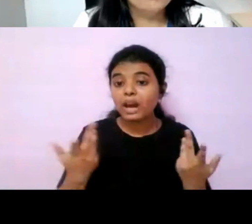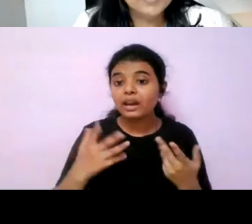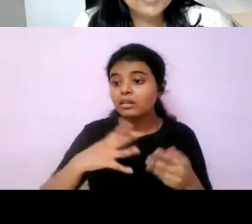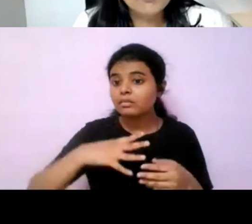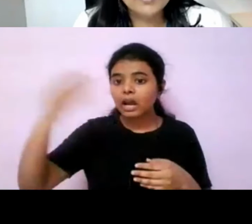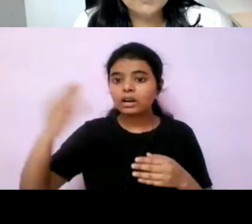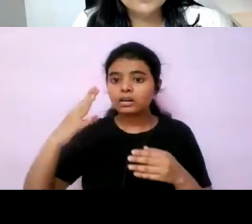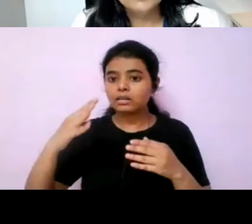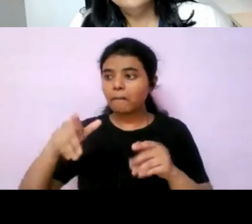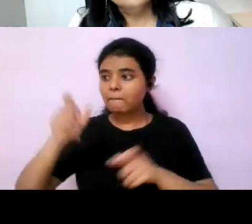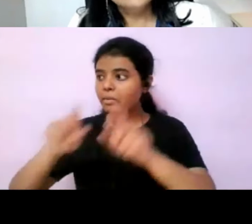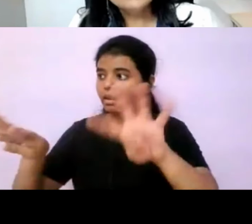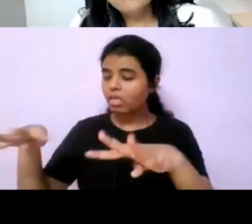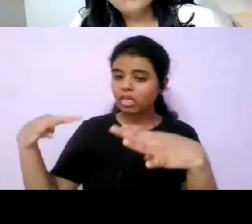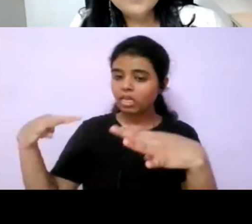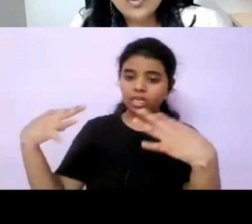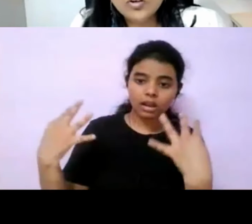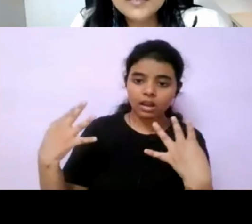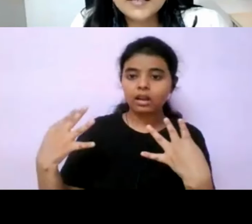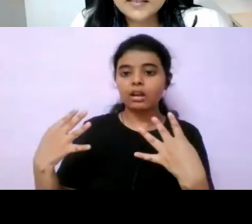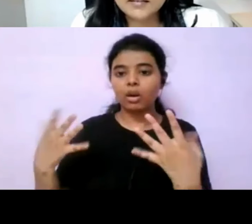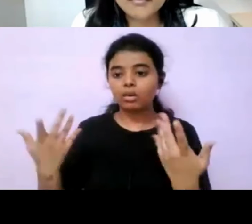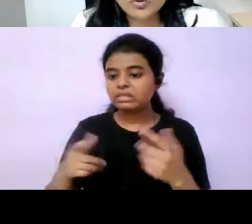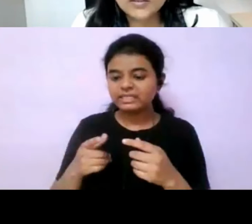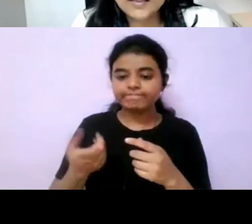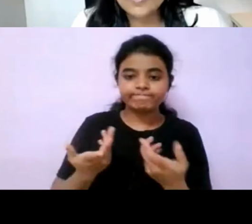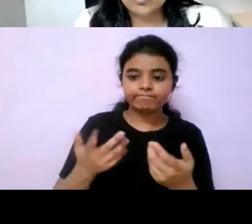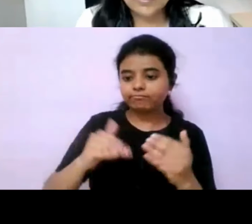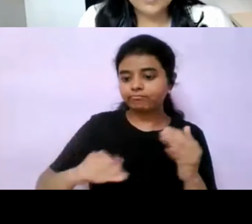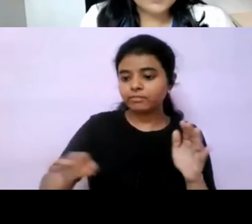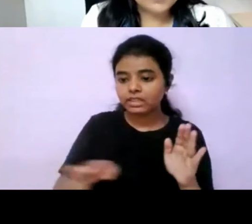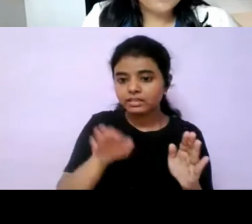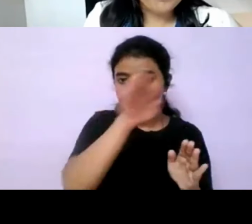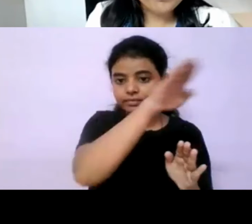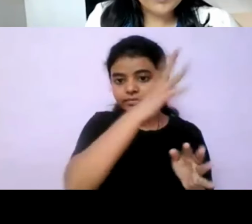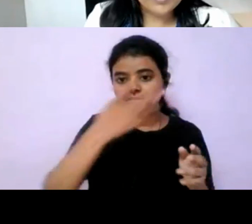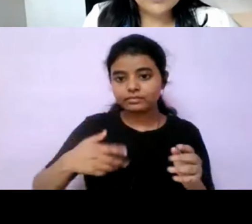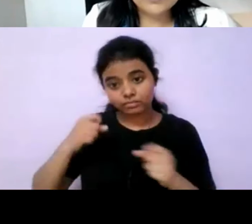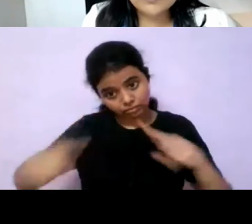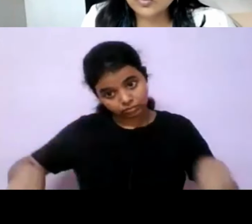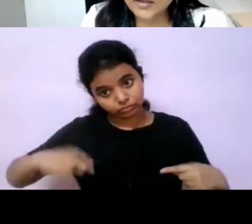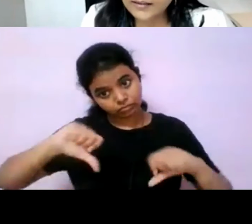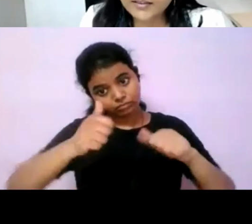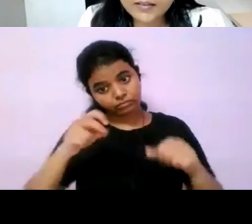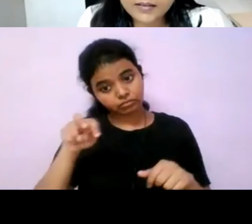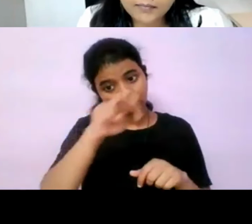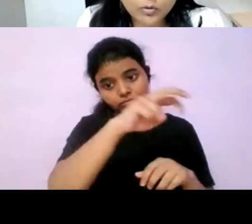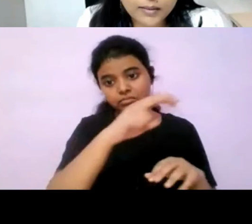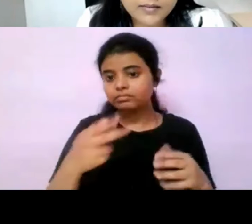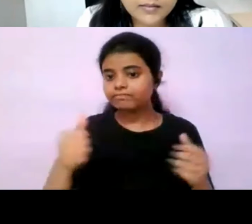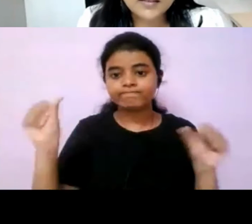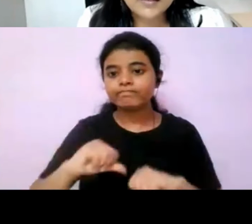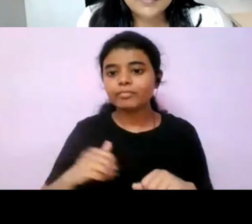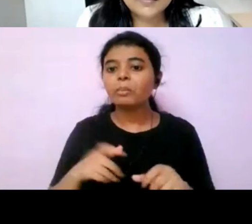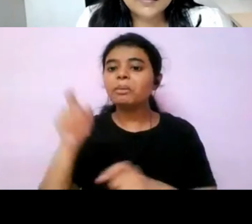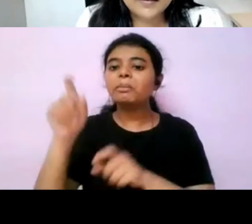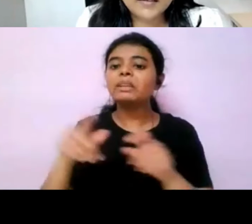in a built environment that is simply not sensitive to their requirements. So I have written about